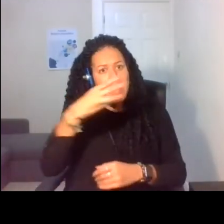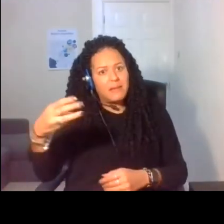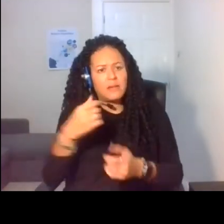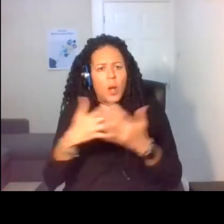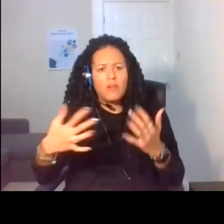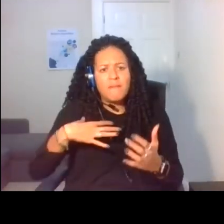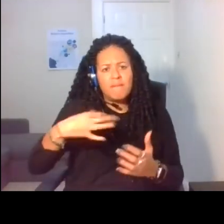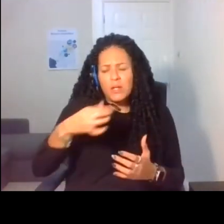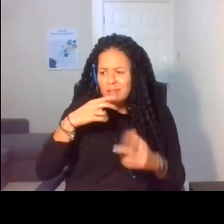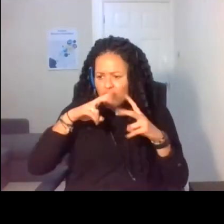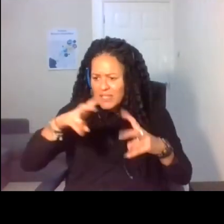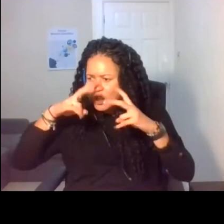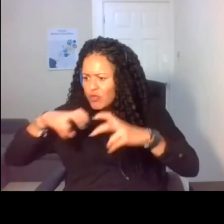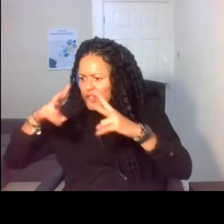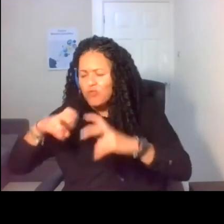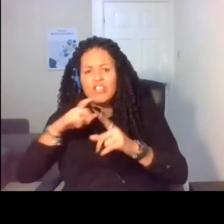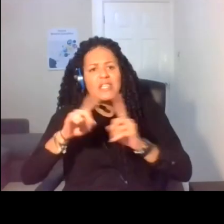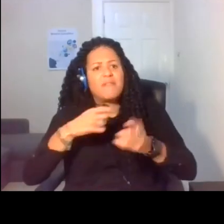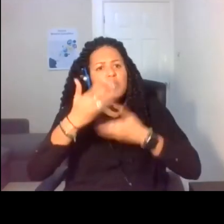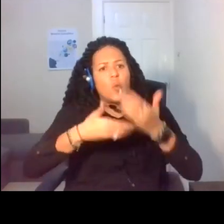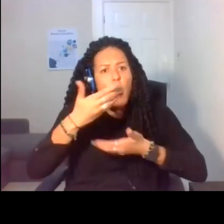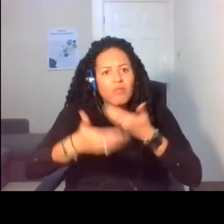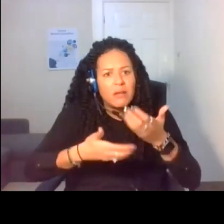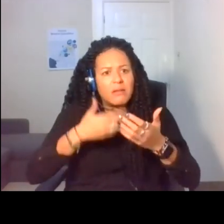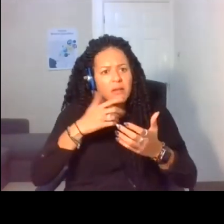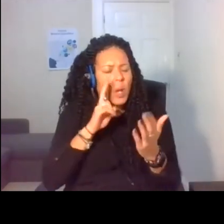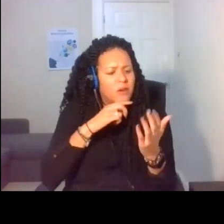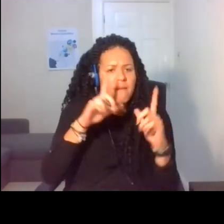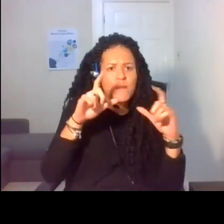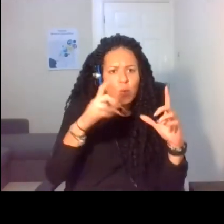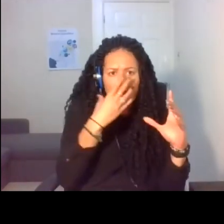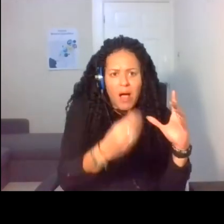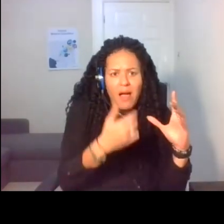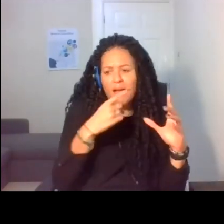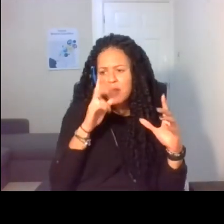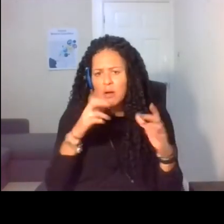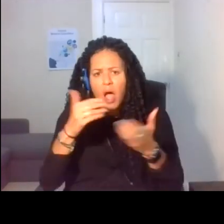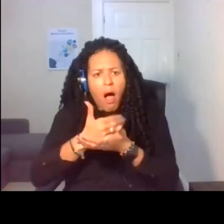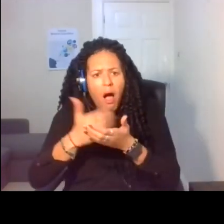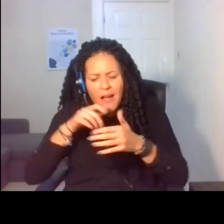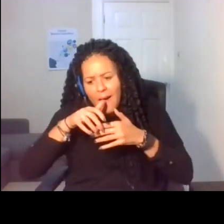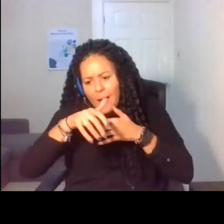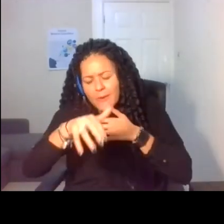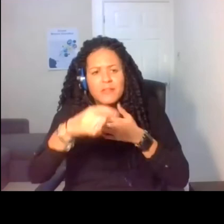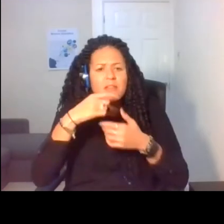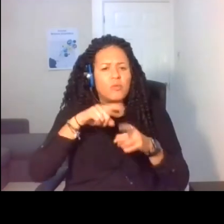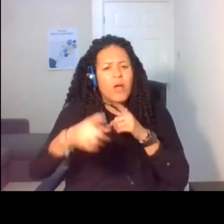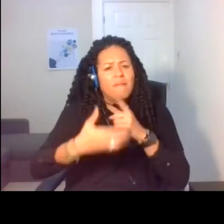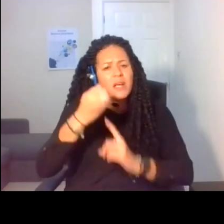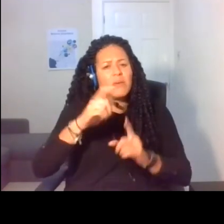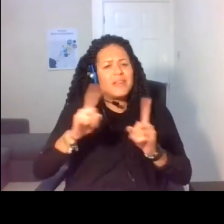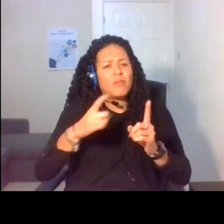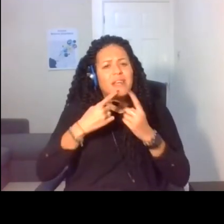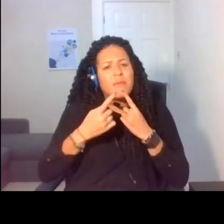researching stories, looking at photographs, looking at the archives, trying to find out some different information